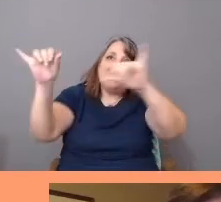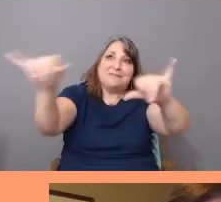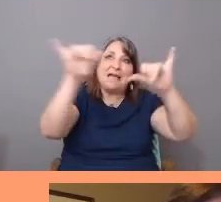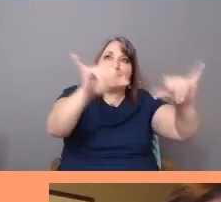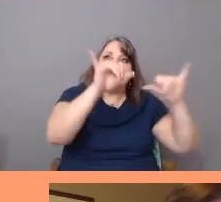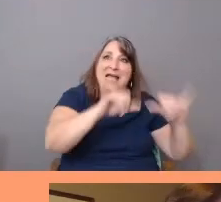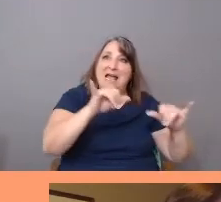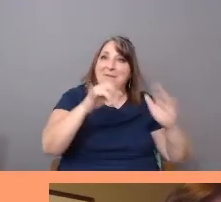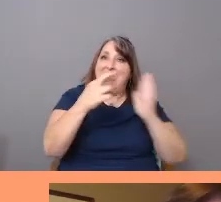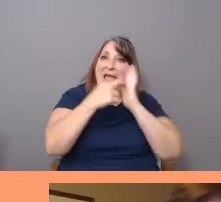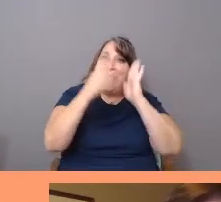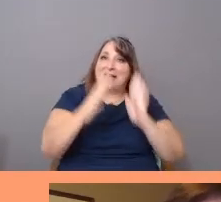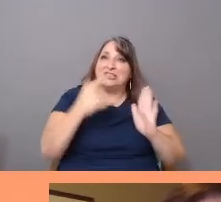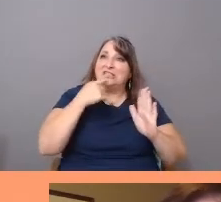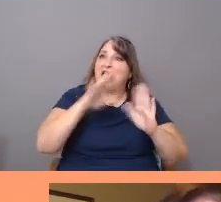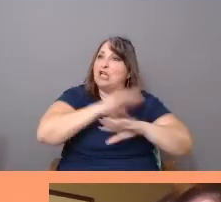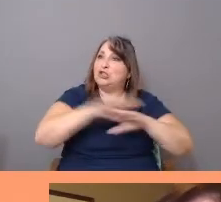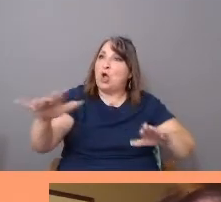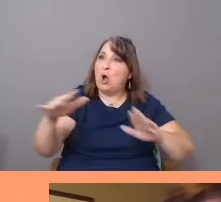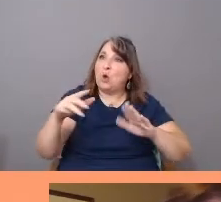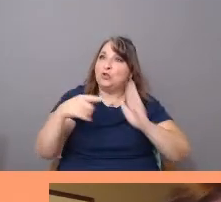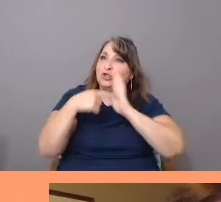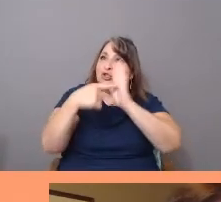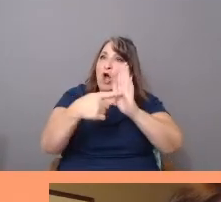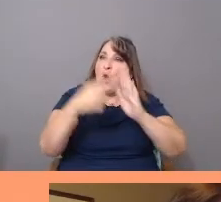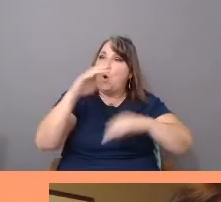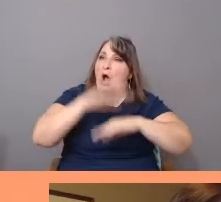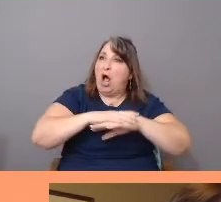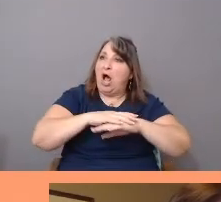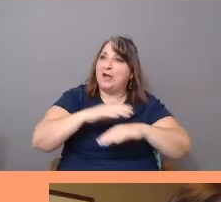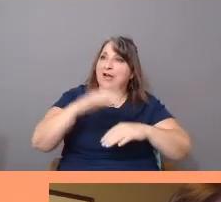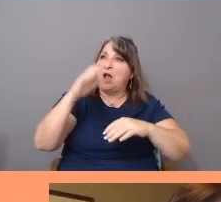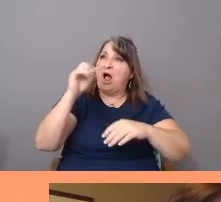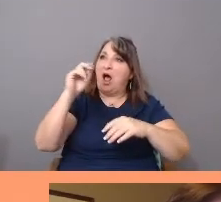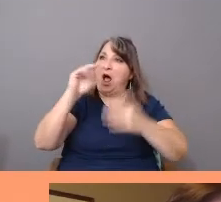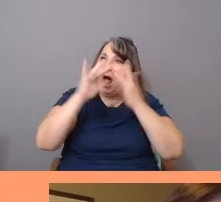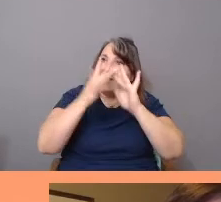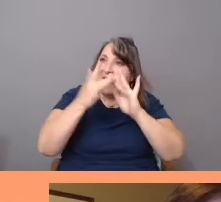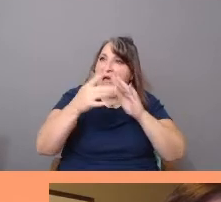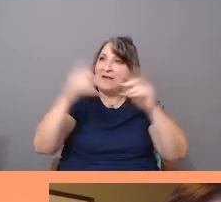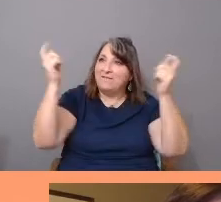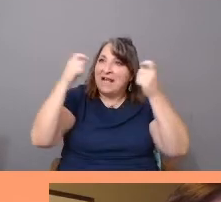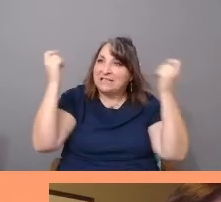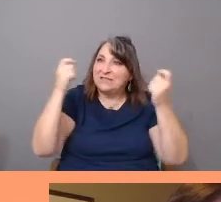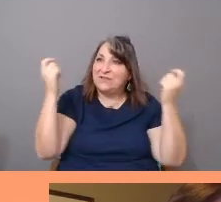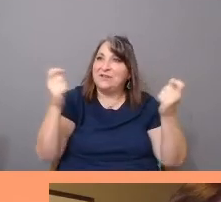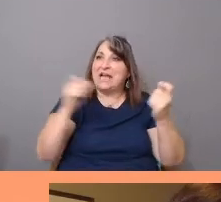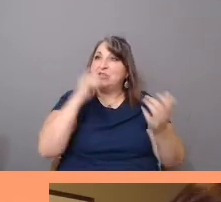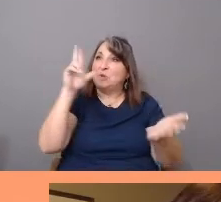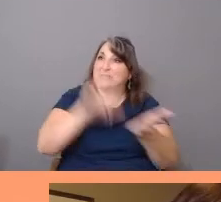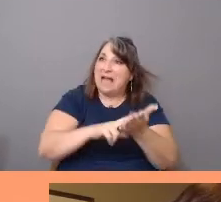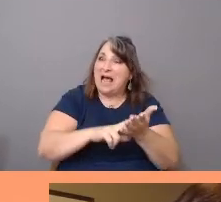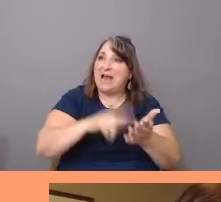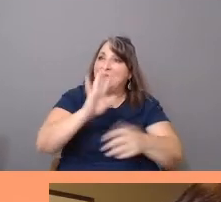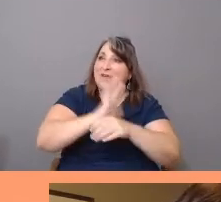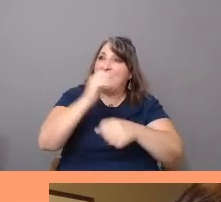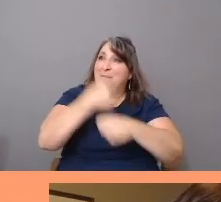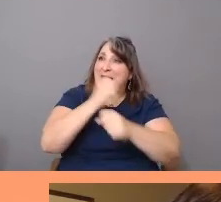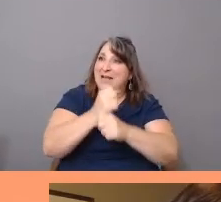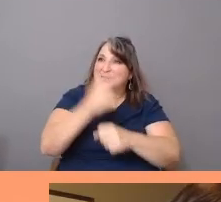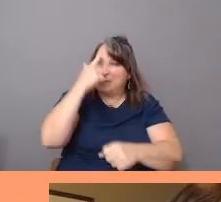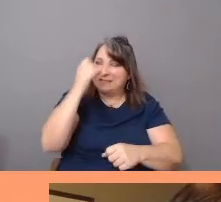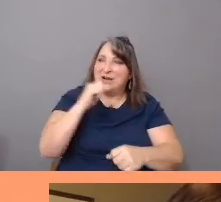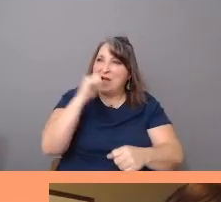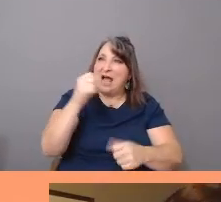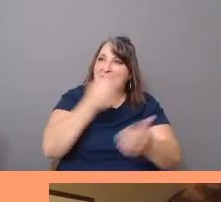agents not to screen in an online festival, or an agency signing on films and filmmakers, and because of layoffs, they're not shopping their films